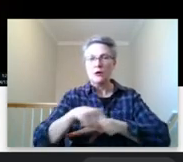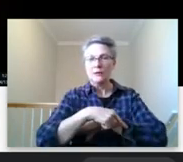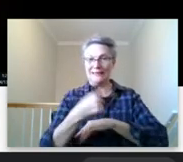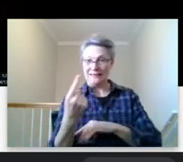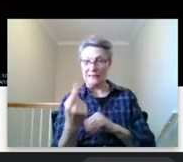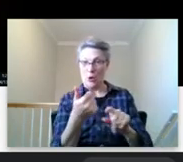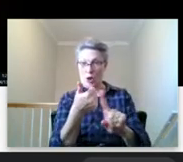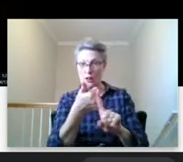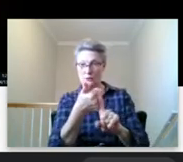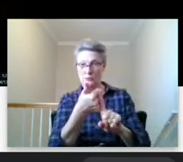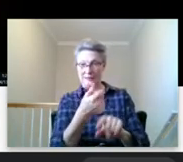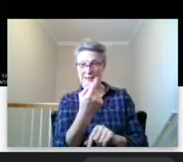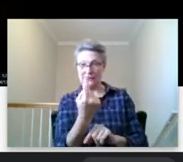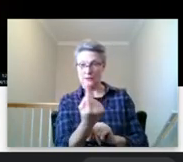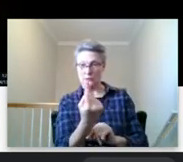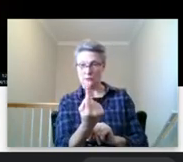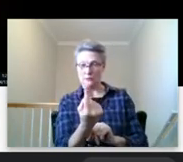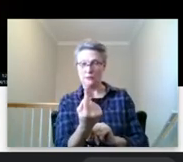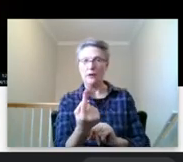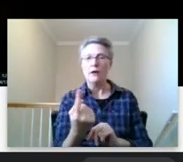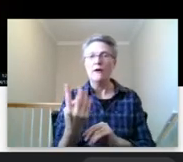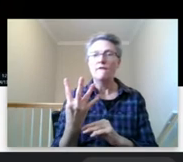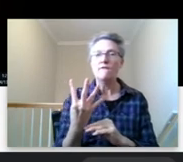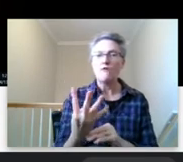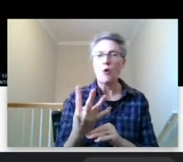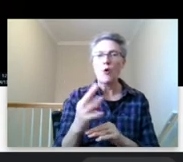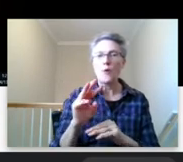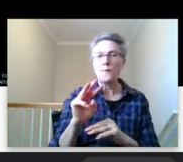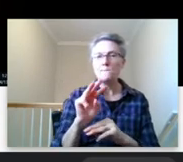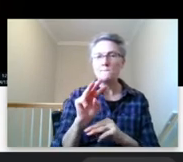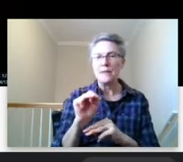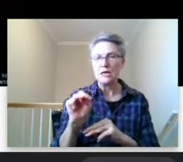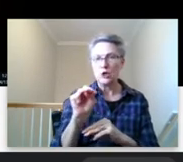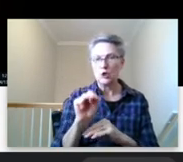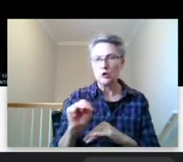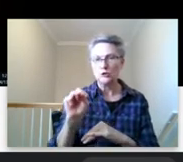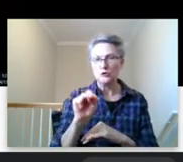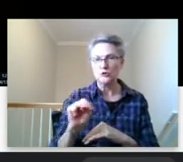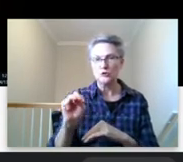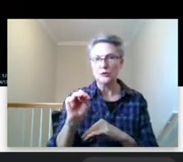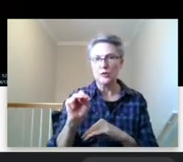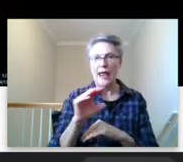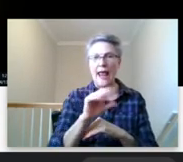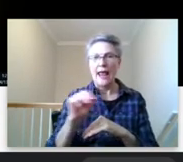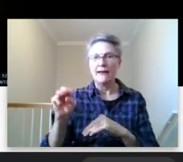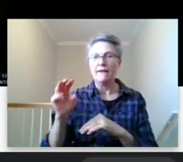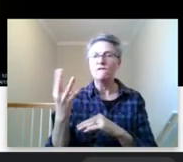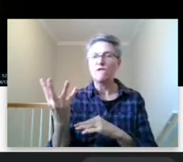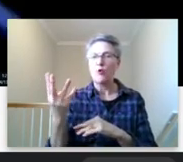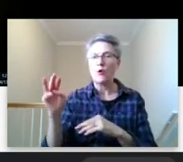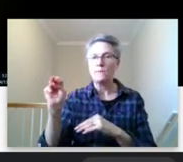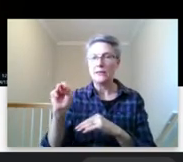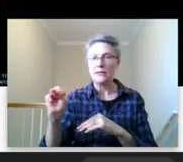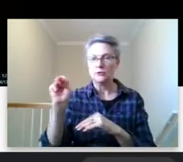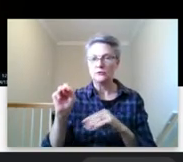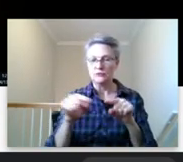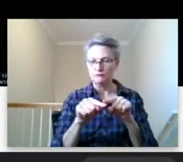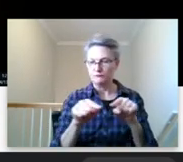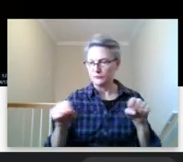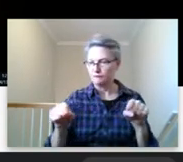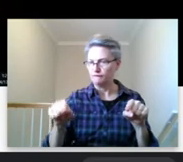right, our base right here is 4 meters. And then over here it tells us we also have 4 meters on this side. Now you might be